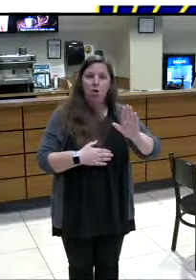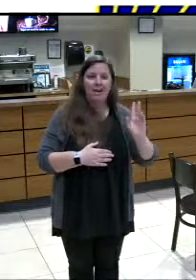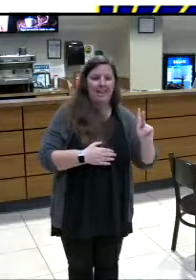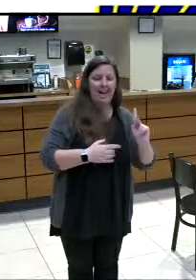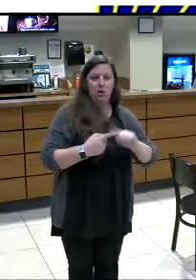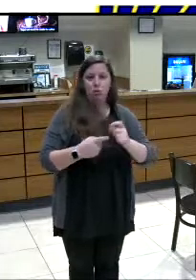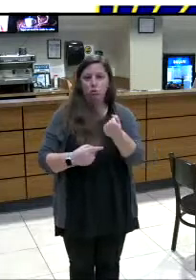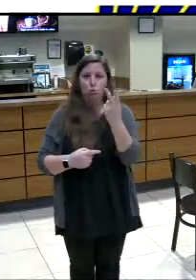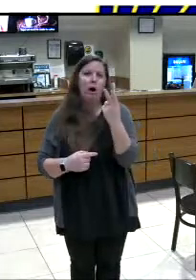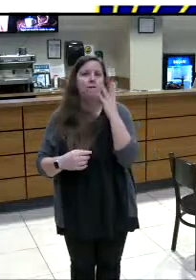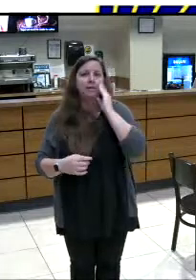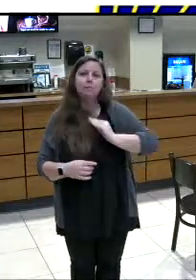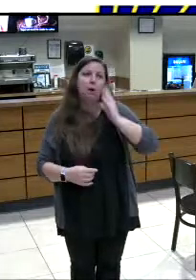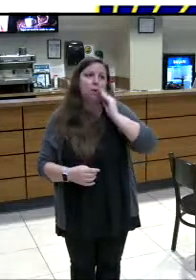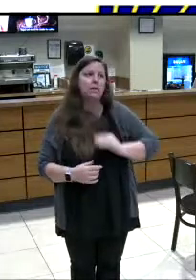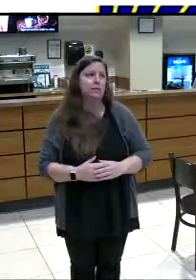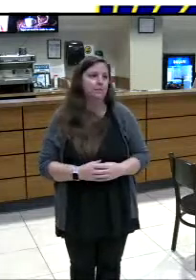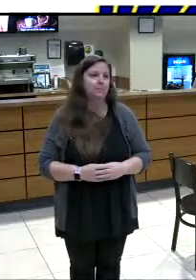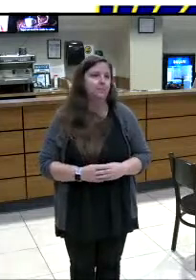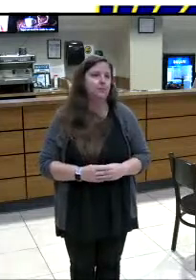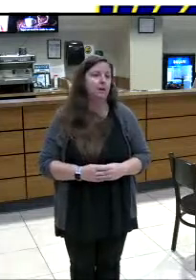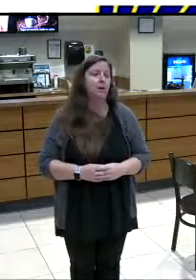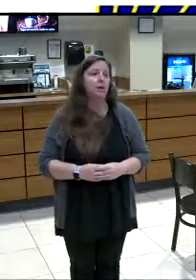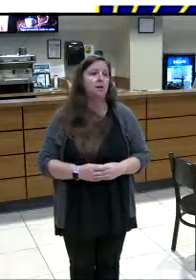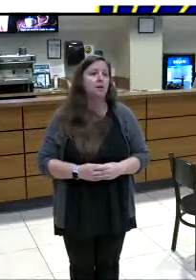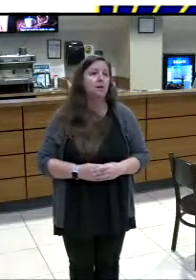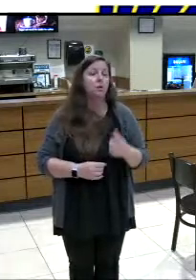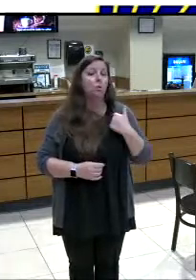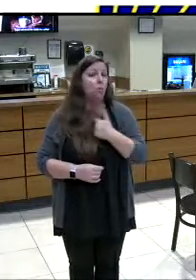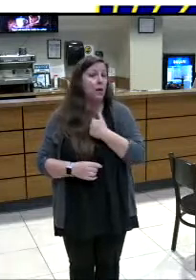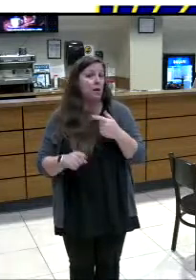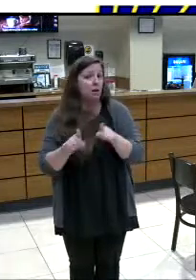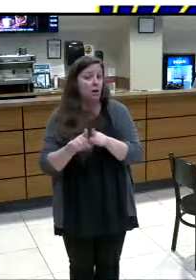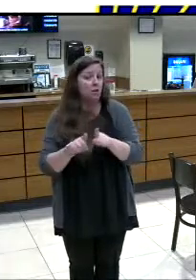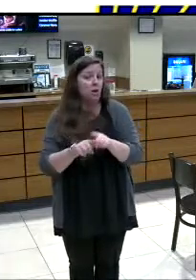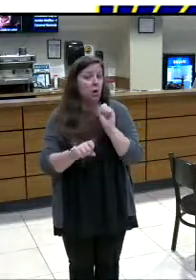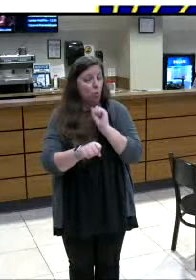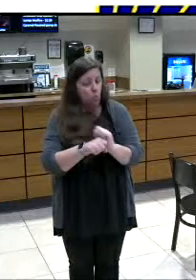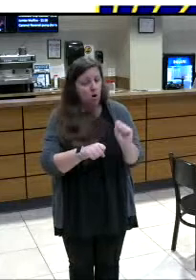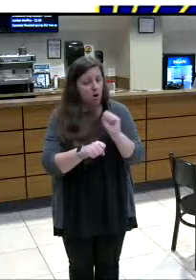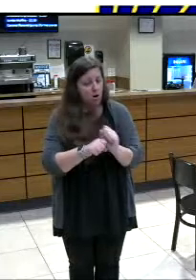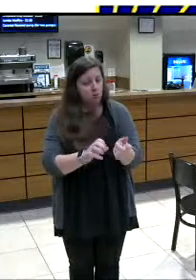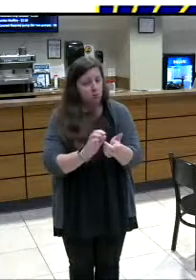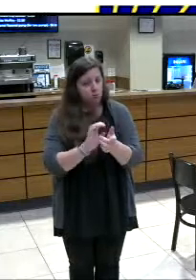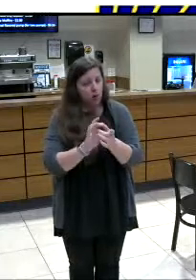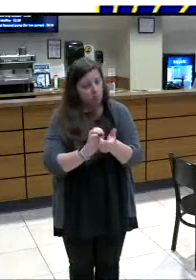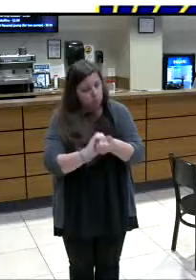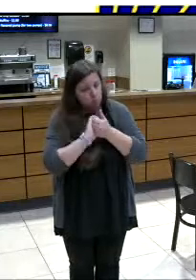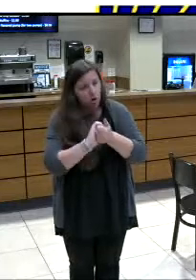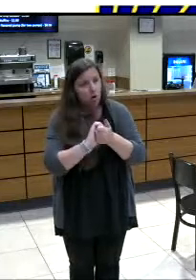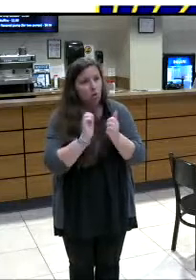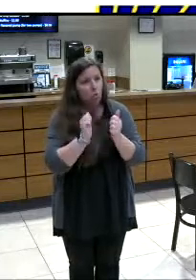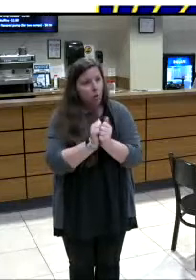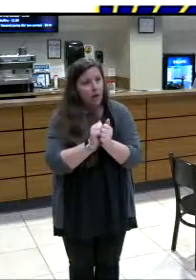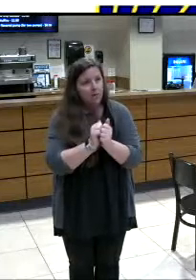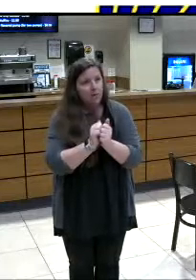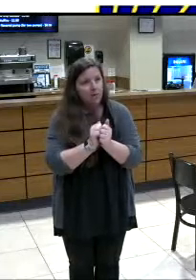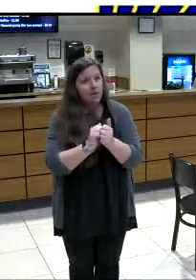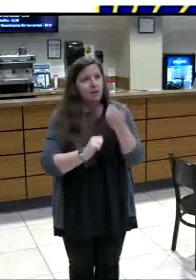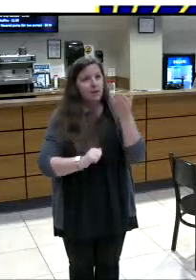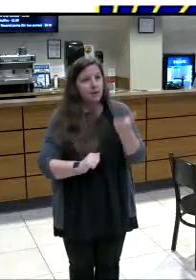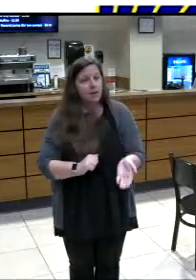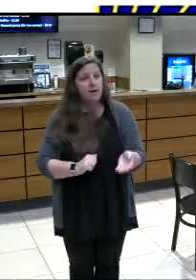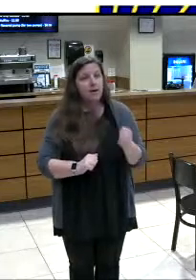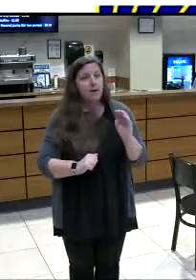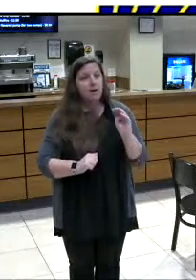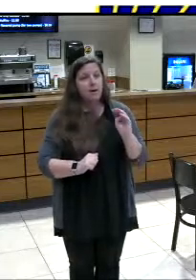we also work closely with our colleague, Miss Eutivia